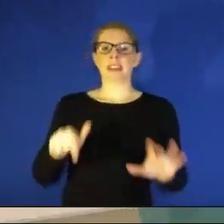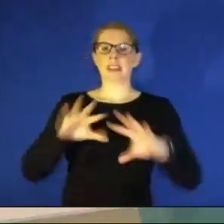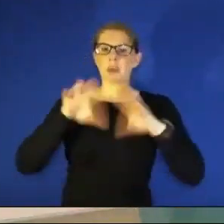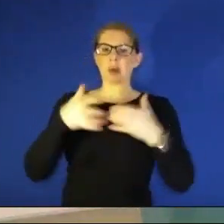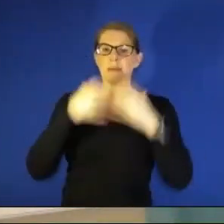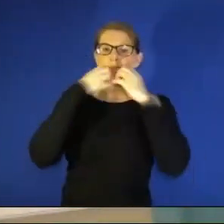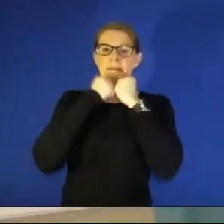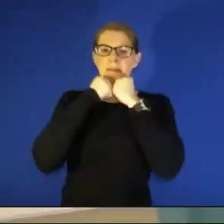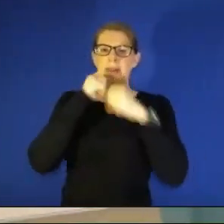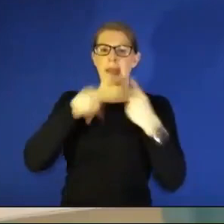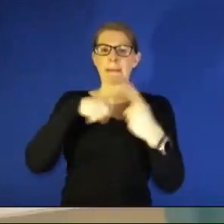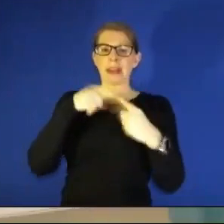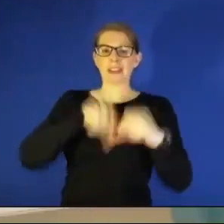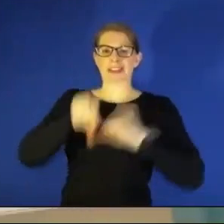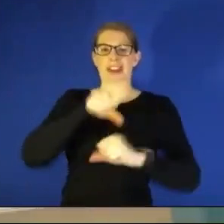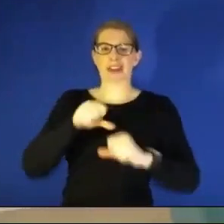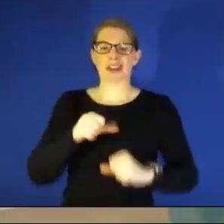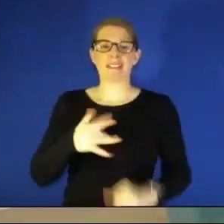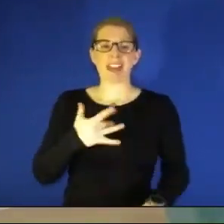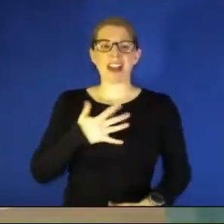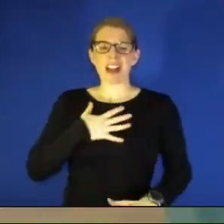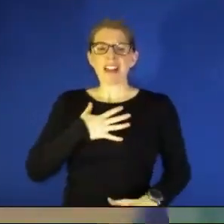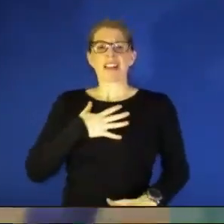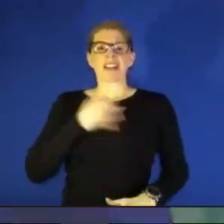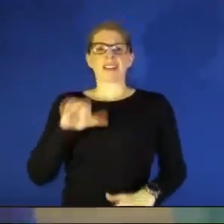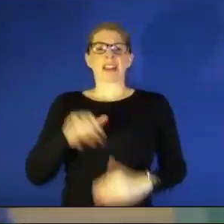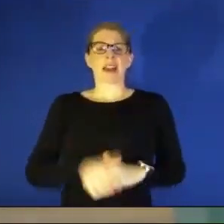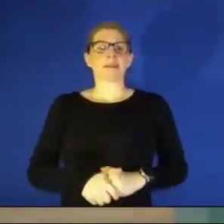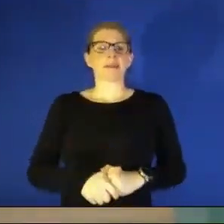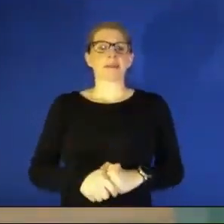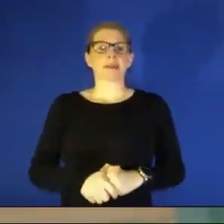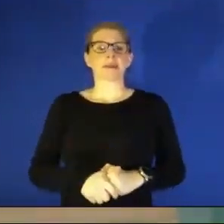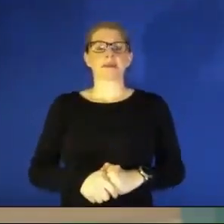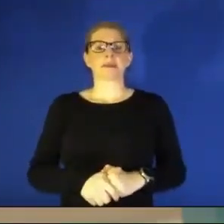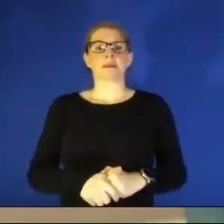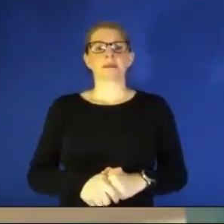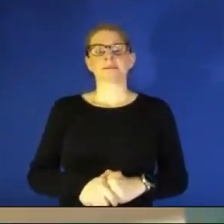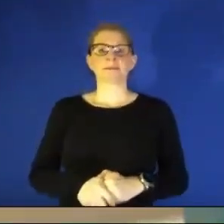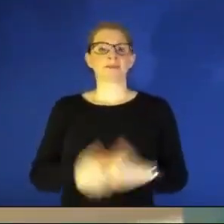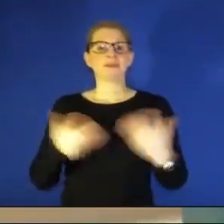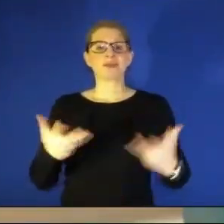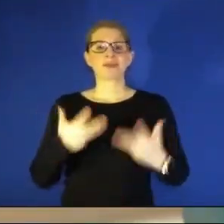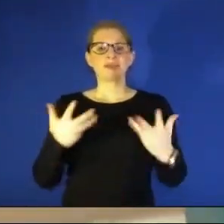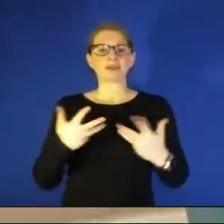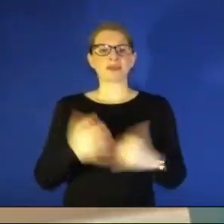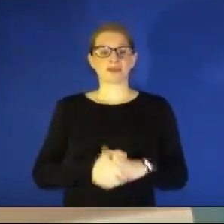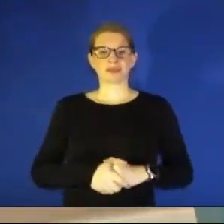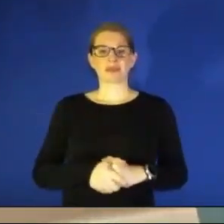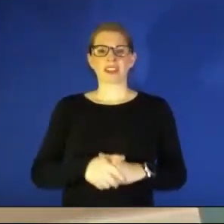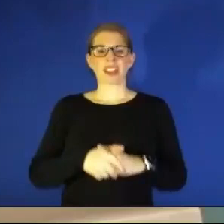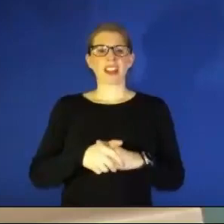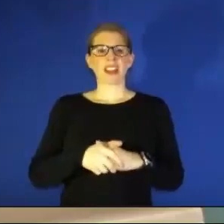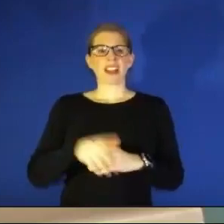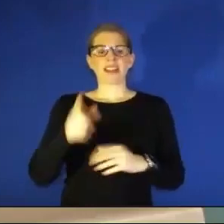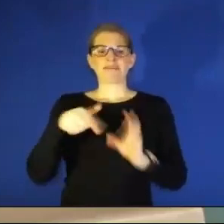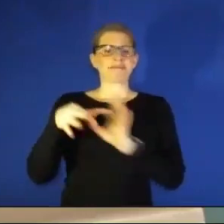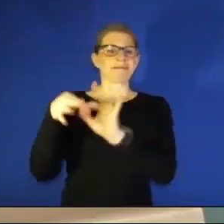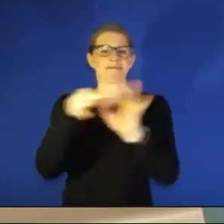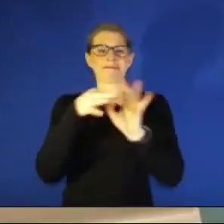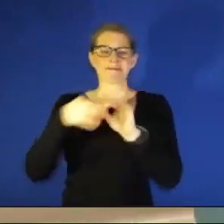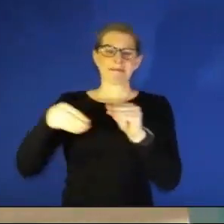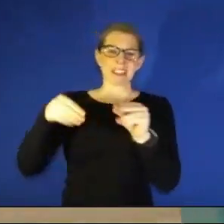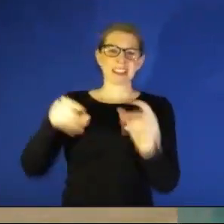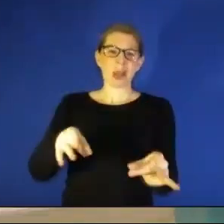and you just feel that kind of that symbiotic, the way you guys work together. What is the